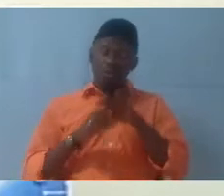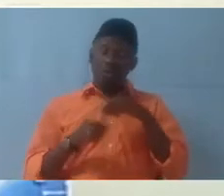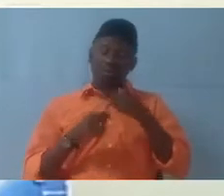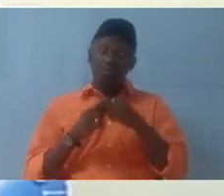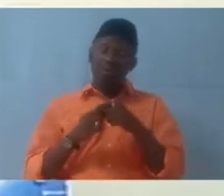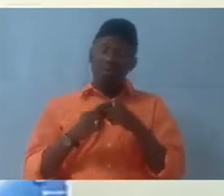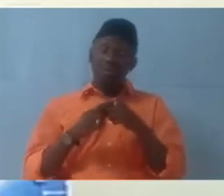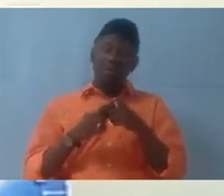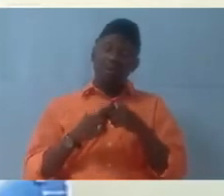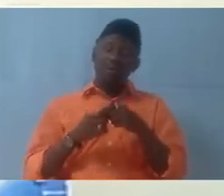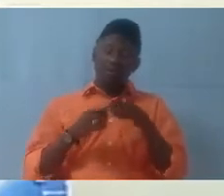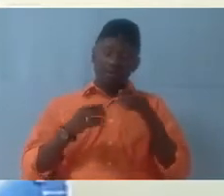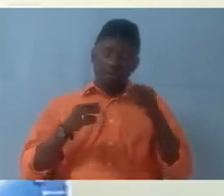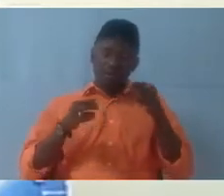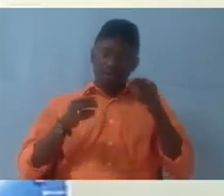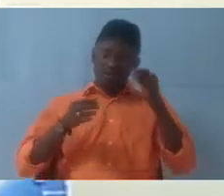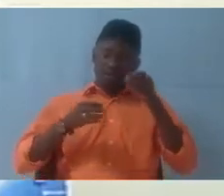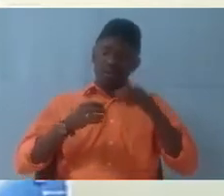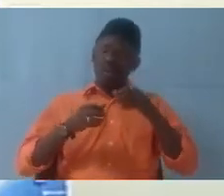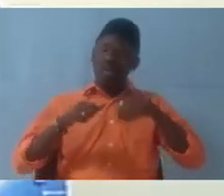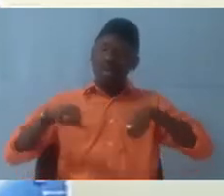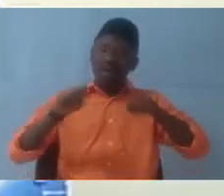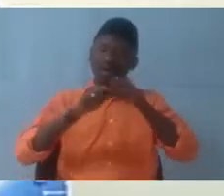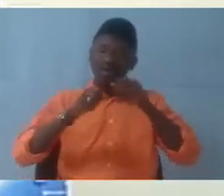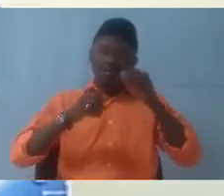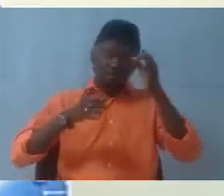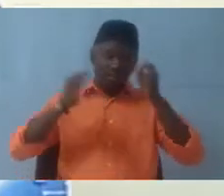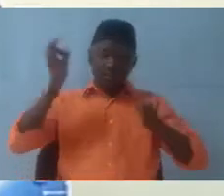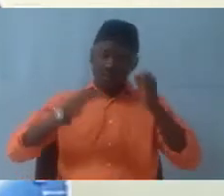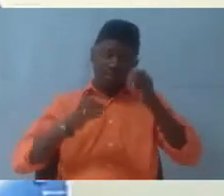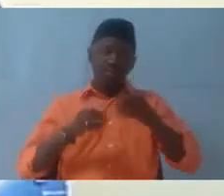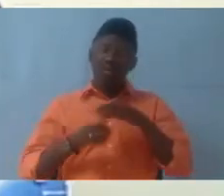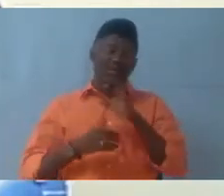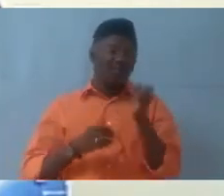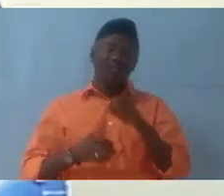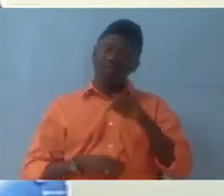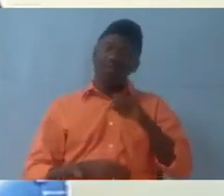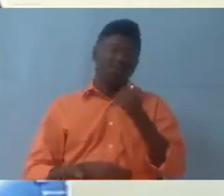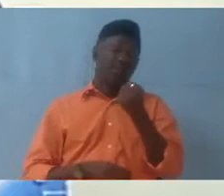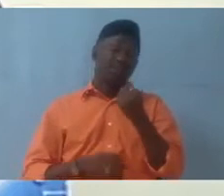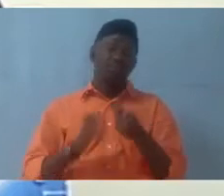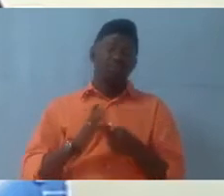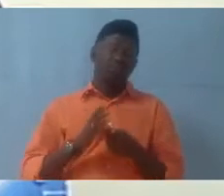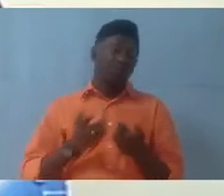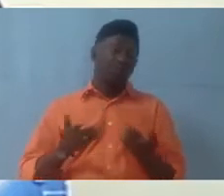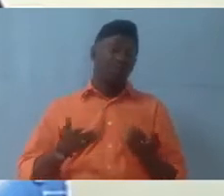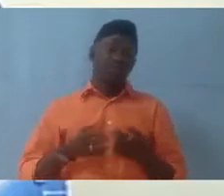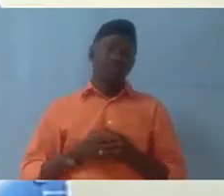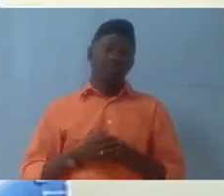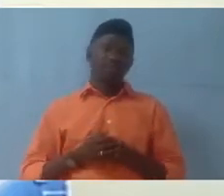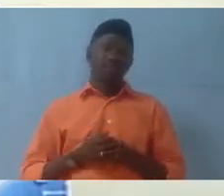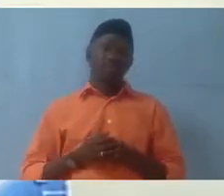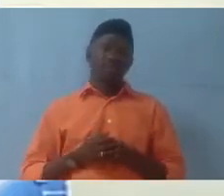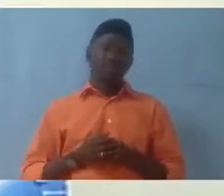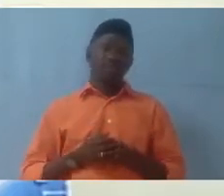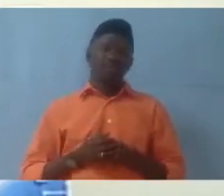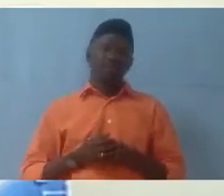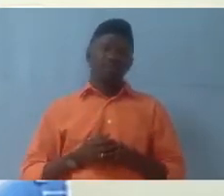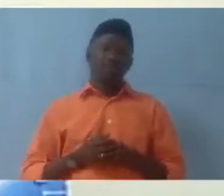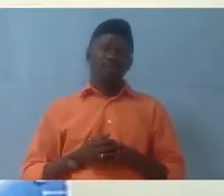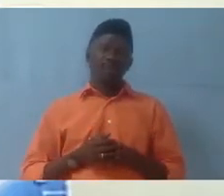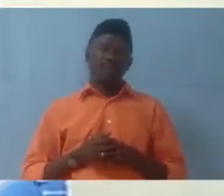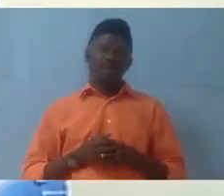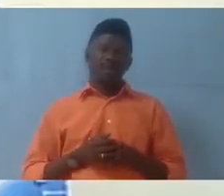xamne ni moy sagotek liggey buntu liggey kay até kay bi na nekkon na lo xamne lu am solo la. And so he should have been seen to be